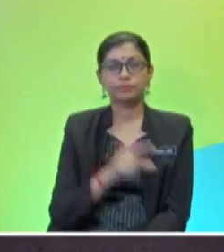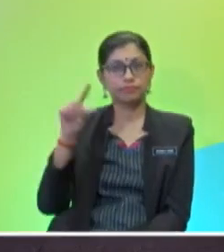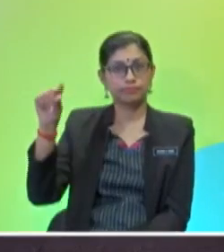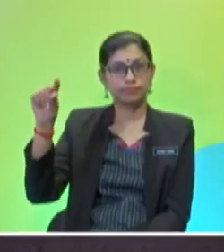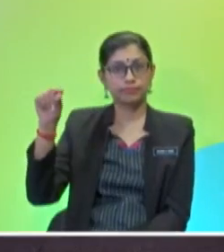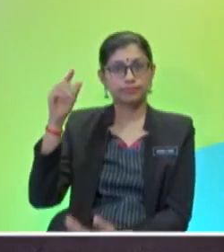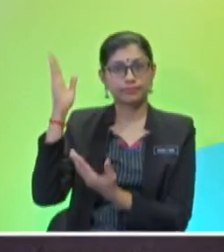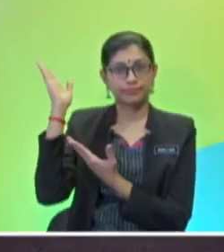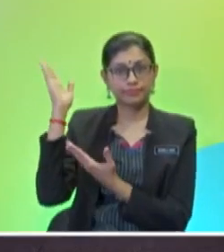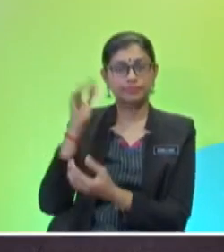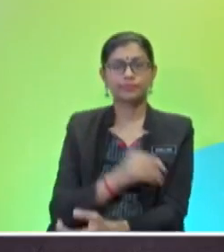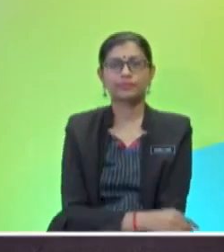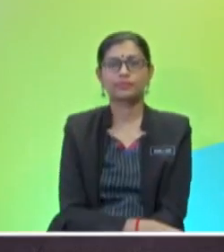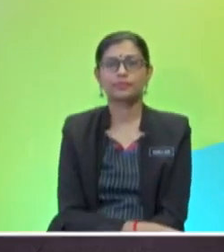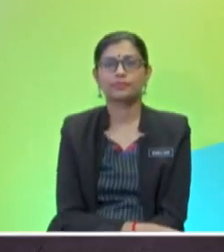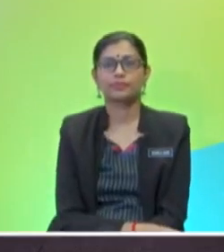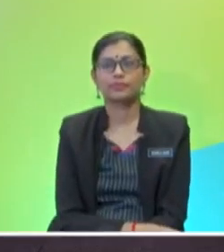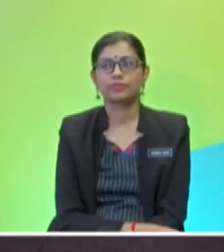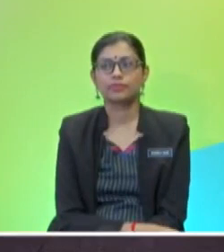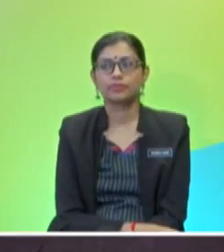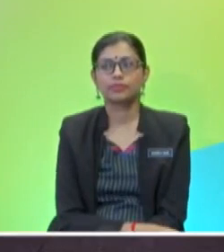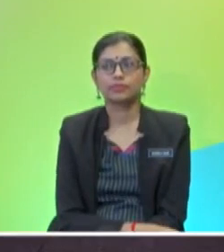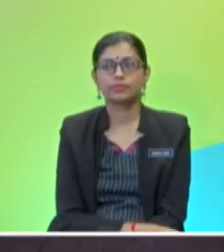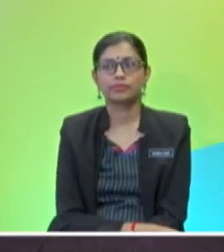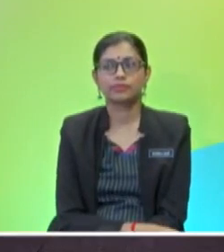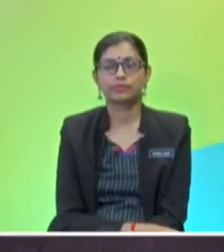quick and nice.